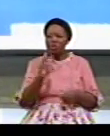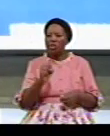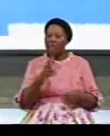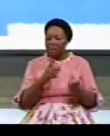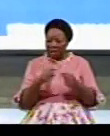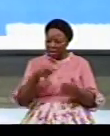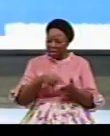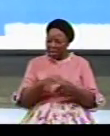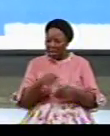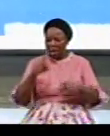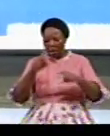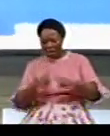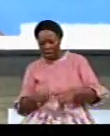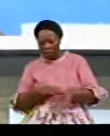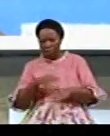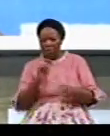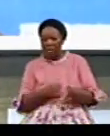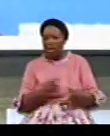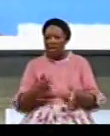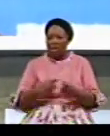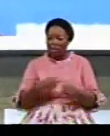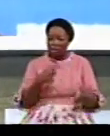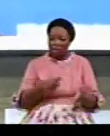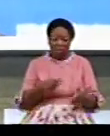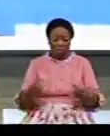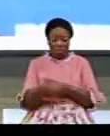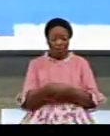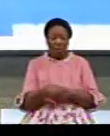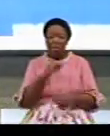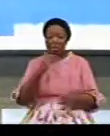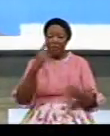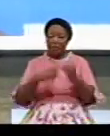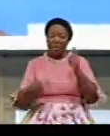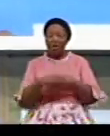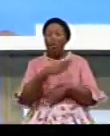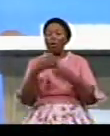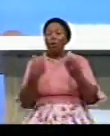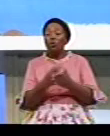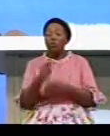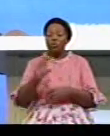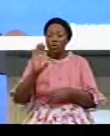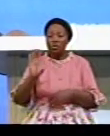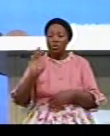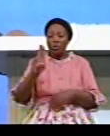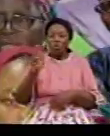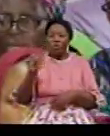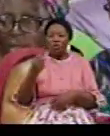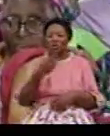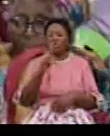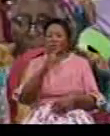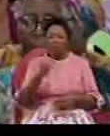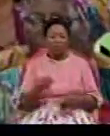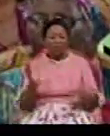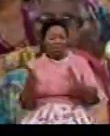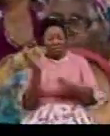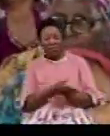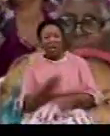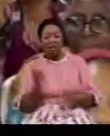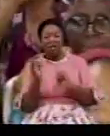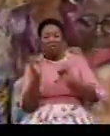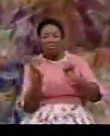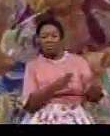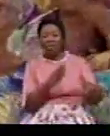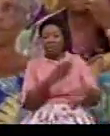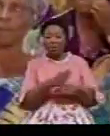latter rain. So the Lord shall make bright clouds and give them